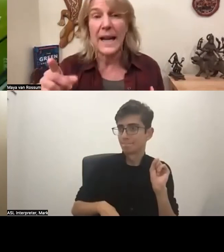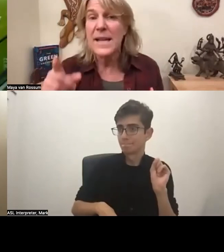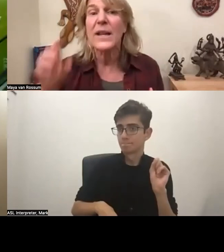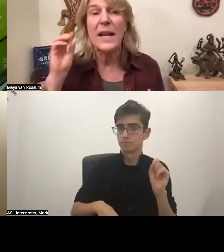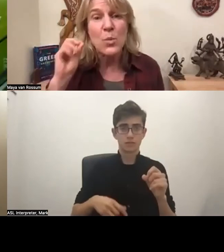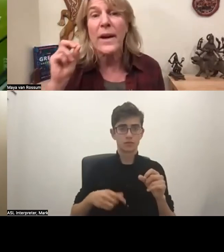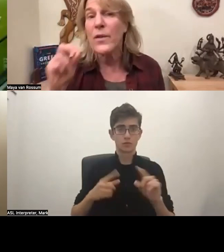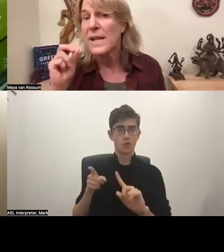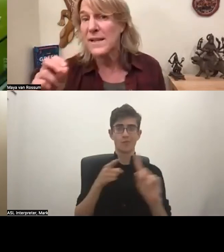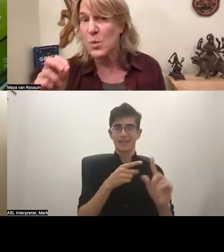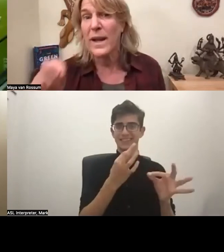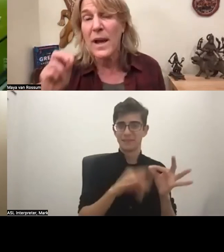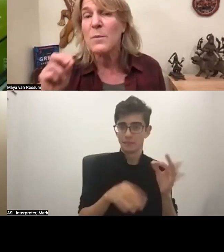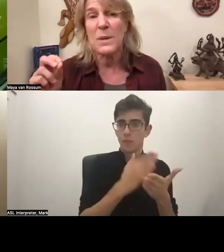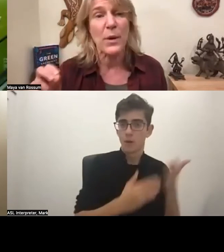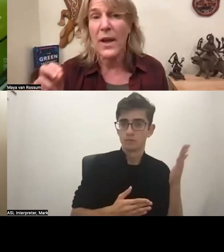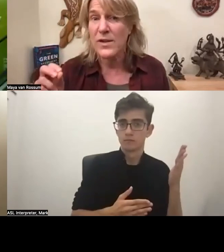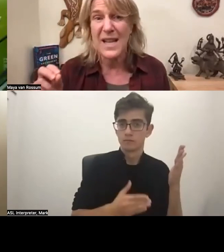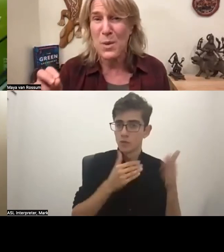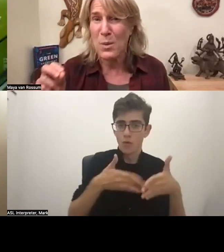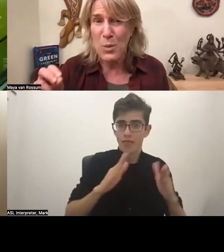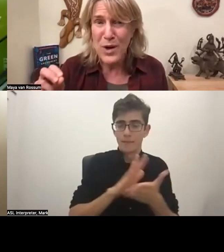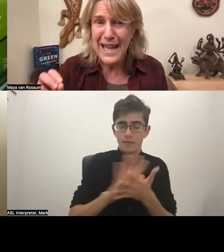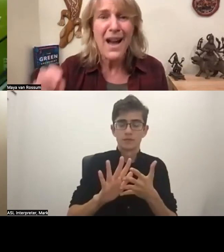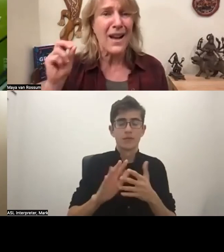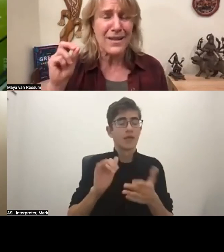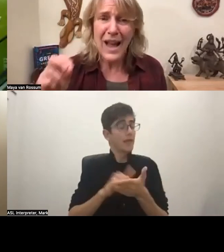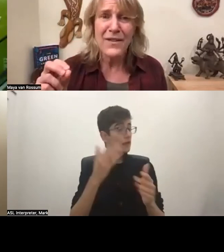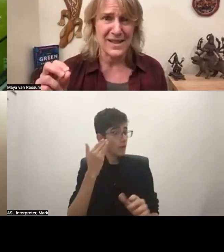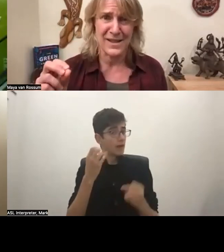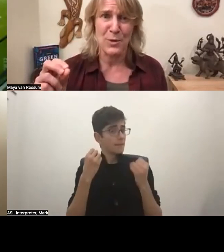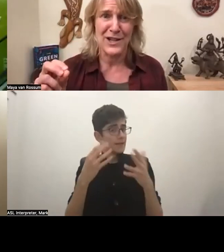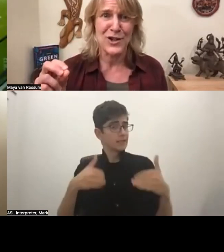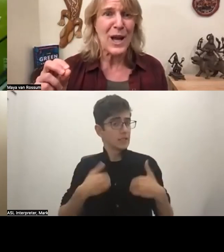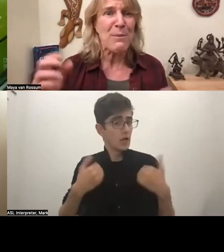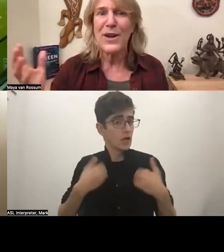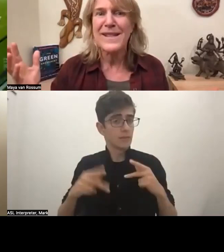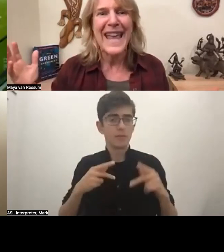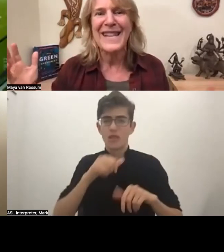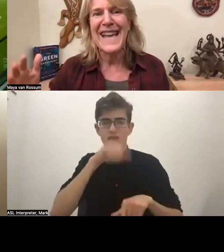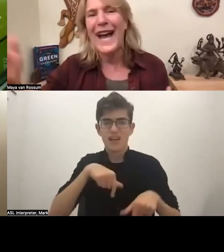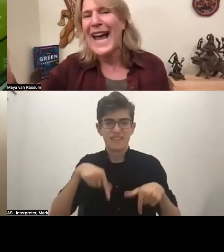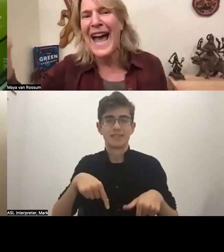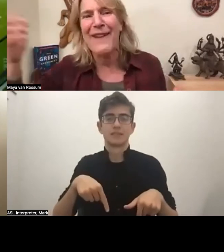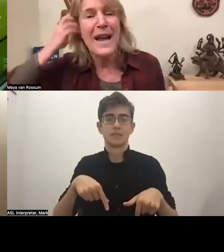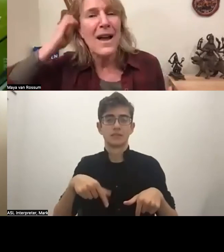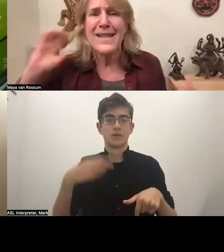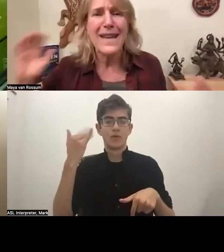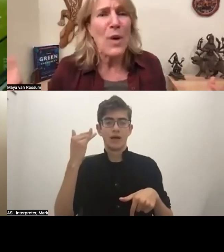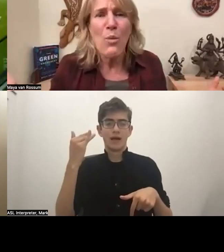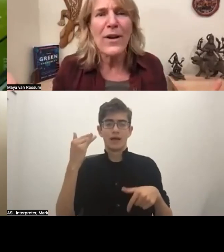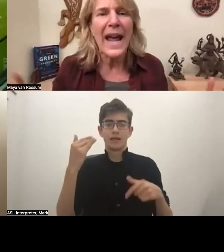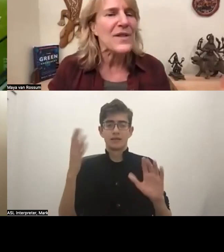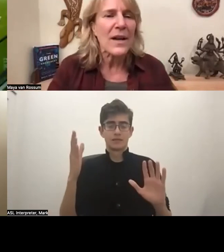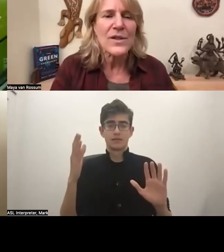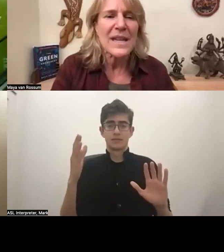simplicity. And I'll tell you, it's one of the reasons why young people in the other states where we're working love this so much, because they say,